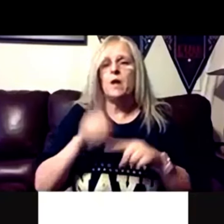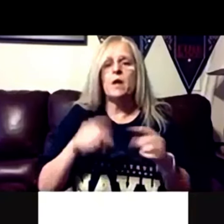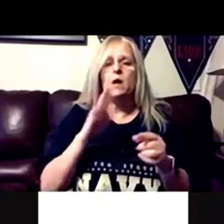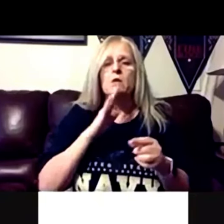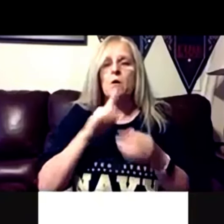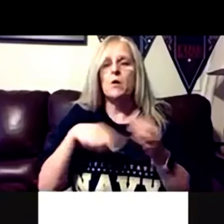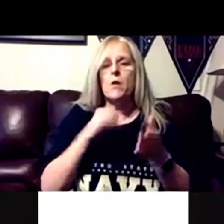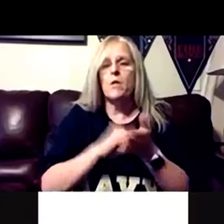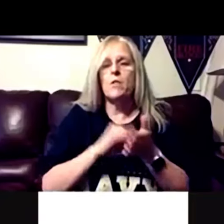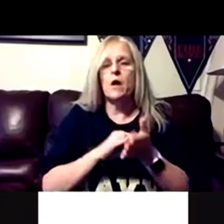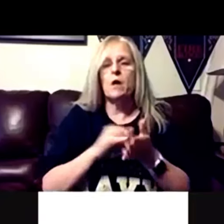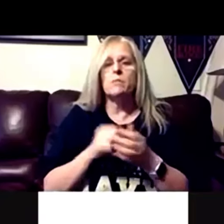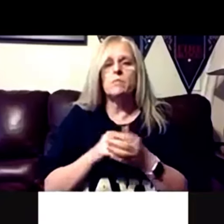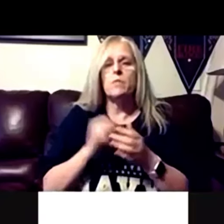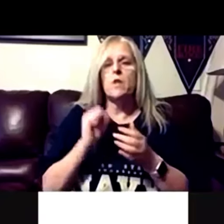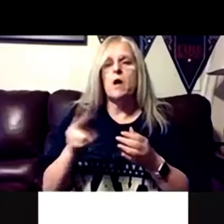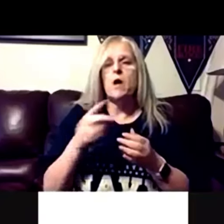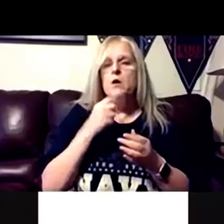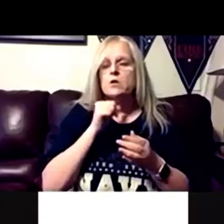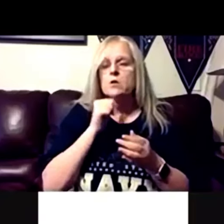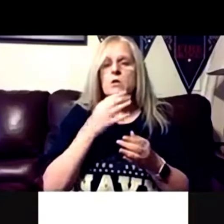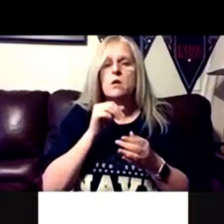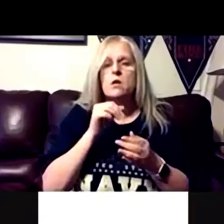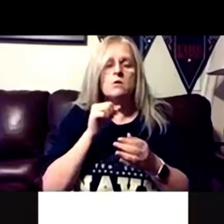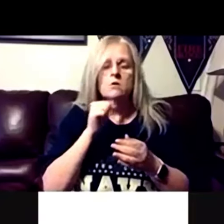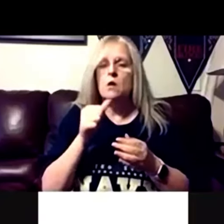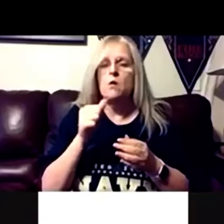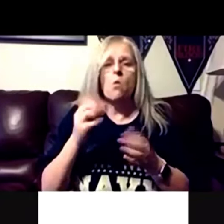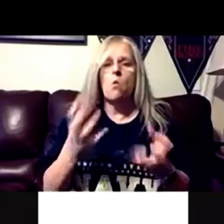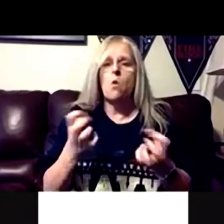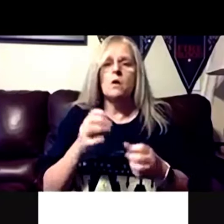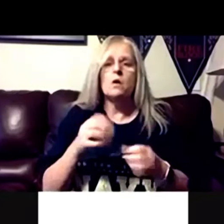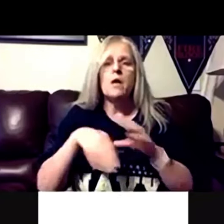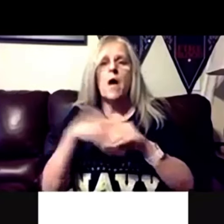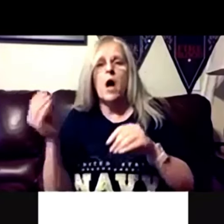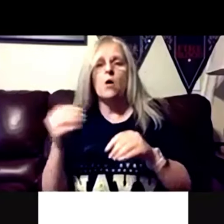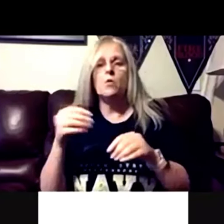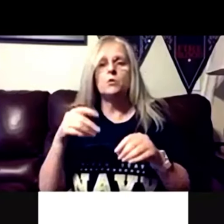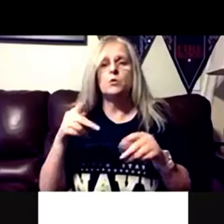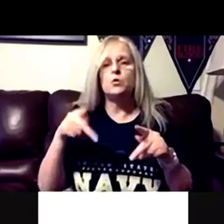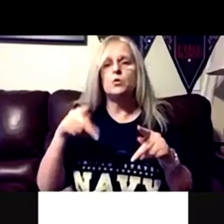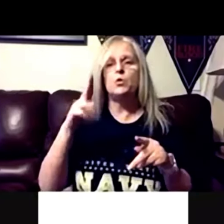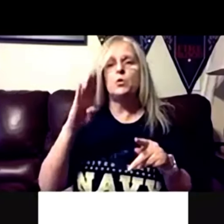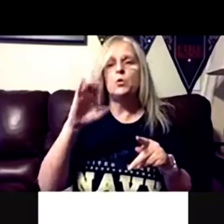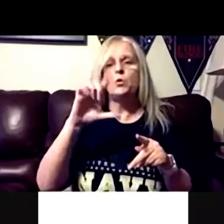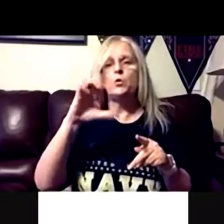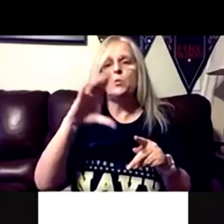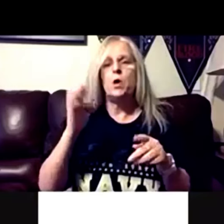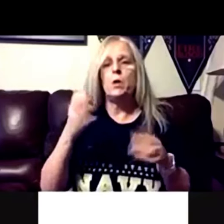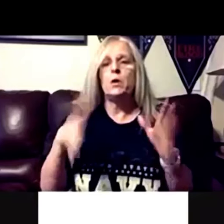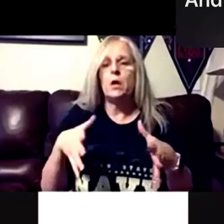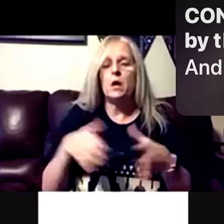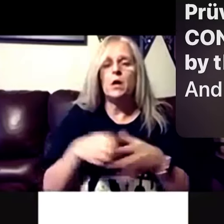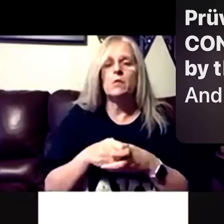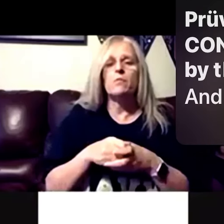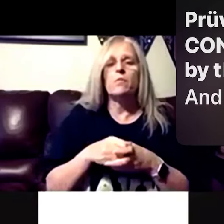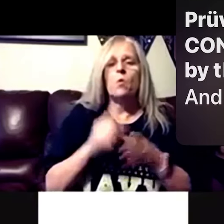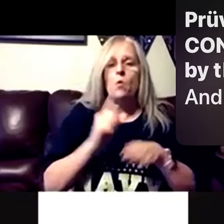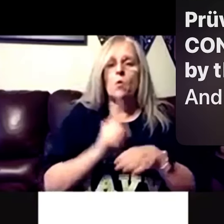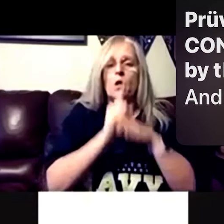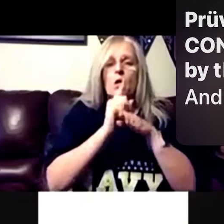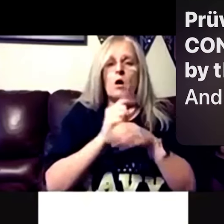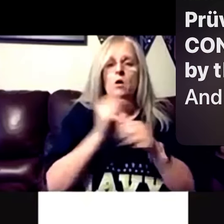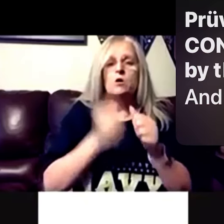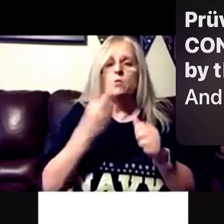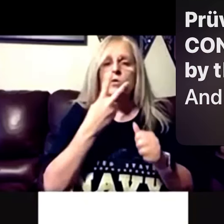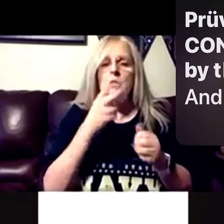open forum. Ash Mufareh does not want that out to the public yet. As we launch to the world, everybody will be able to see that. I can